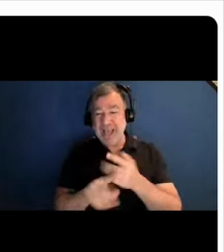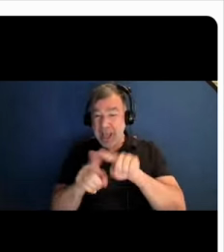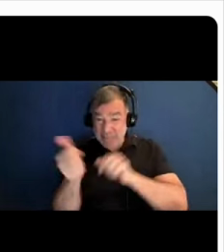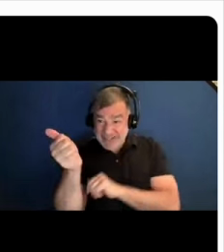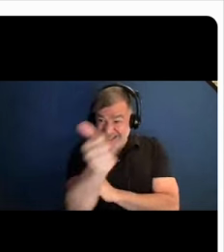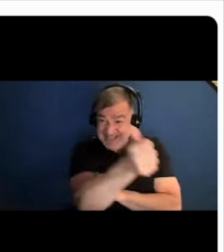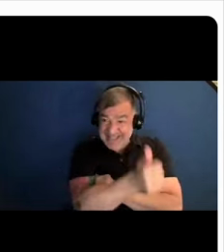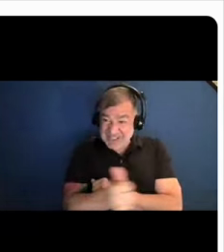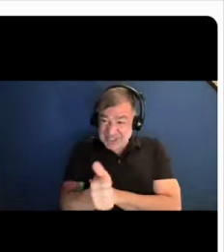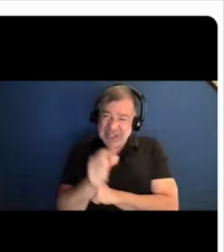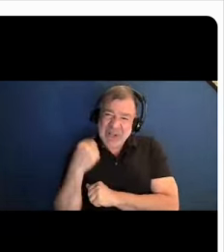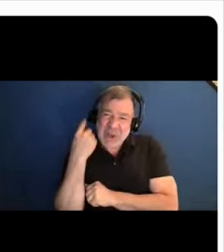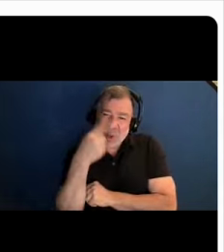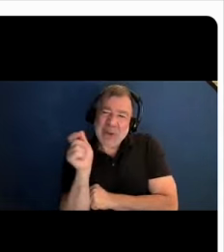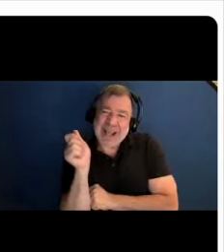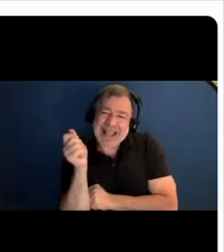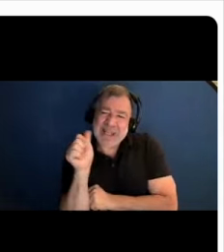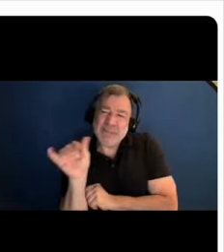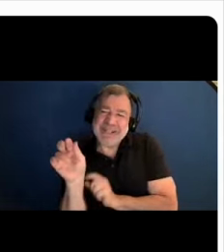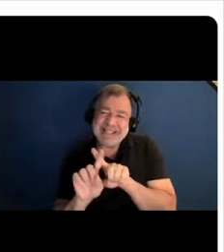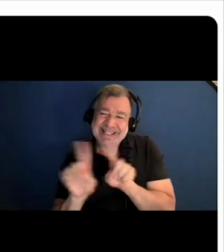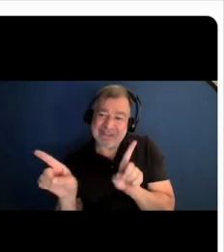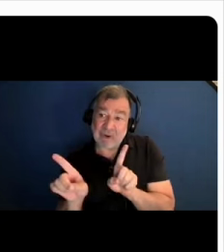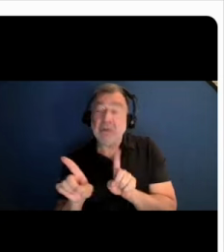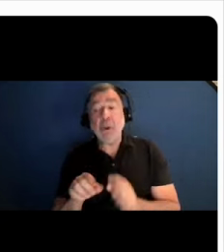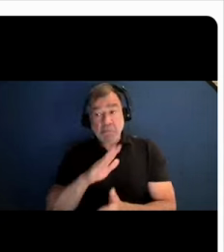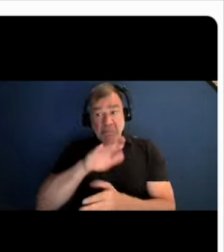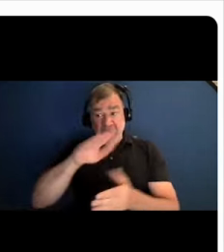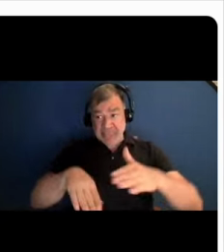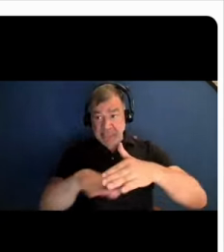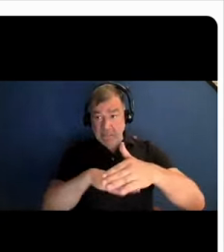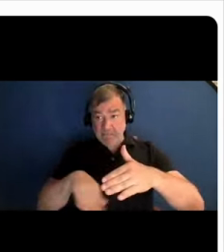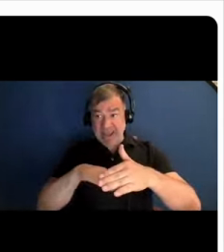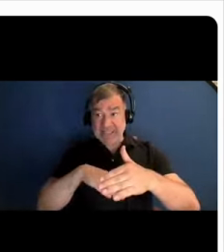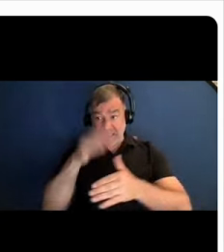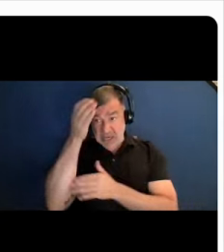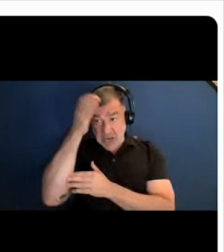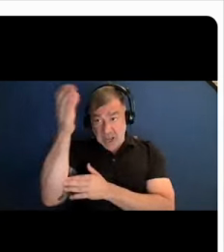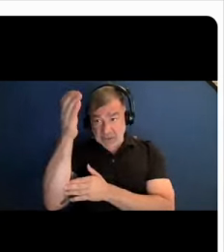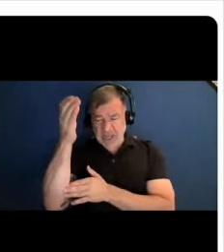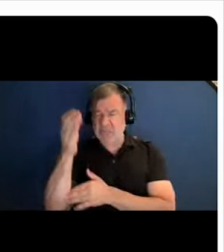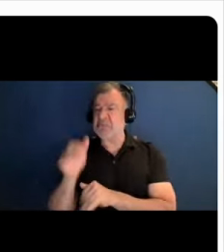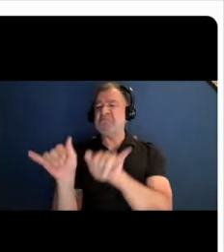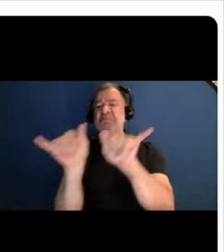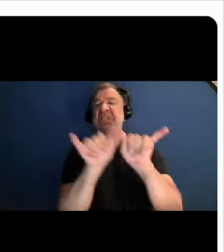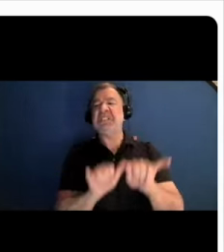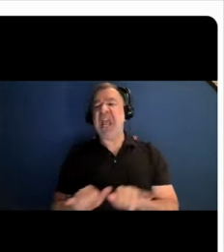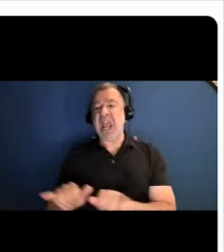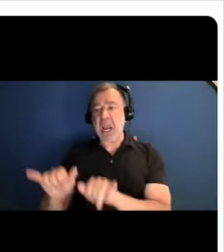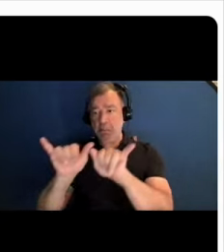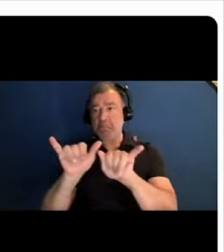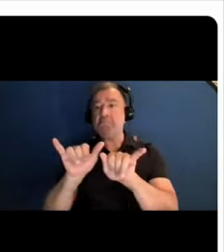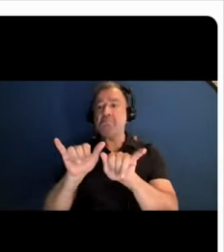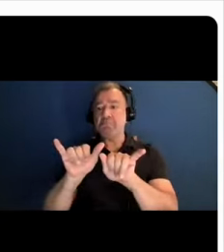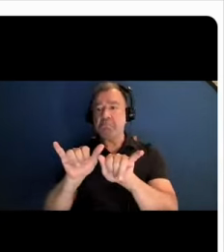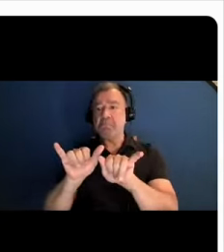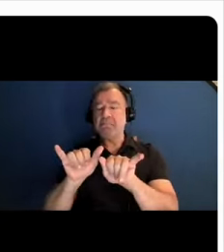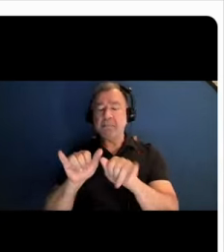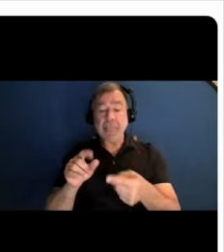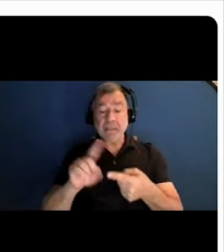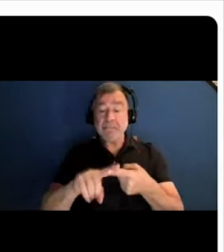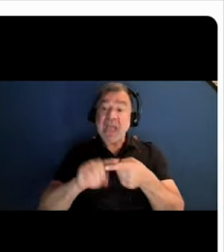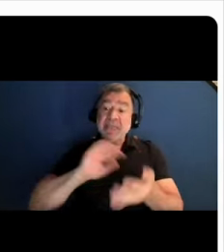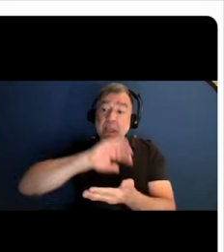that Lauri went through are correct. The amount that can be saved per year, how you